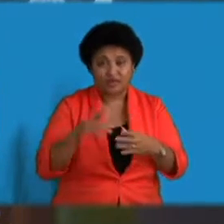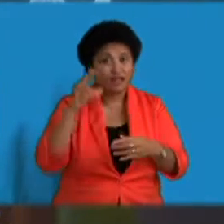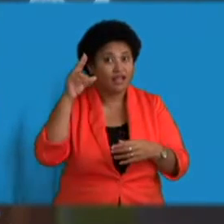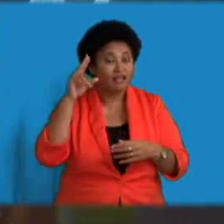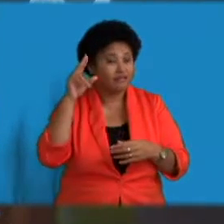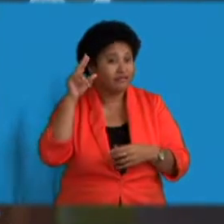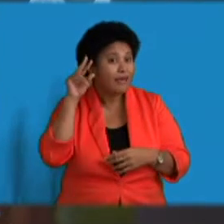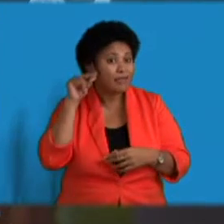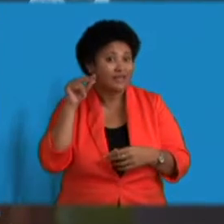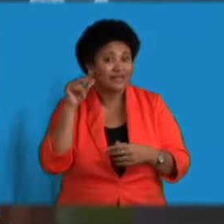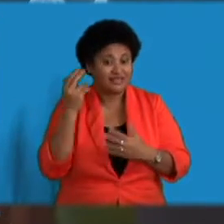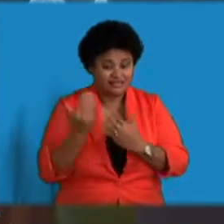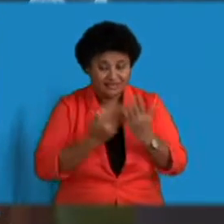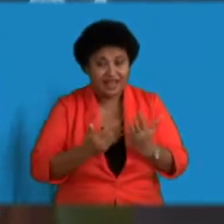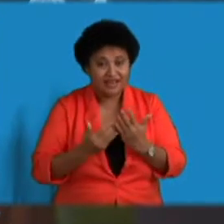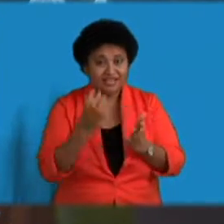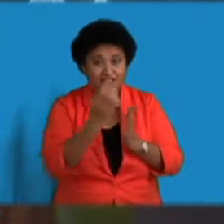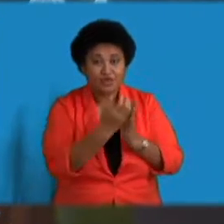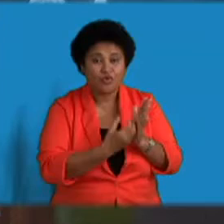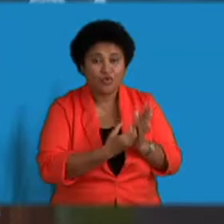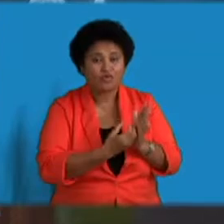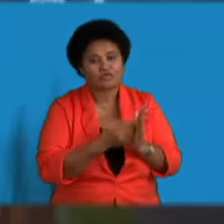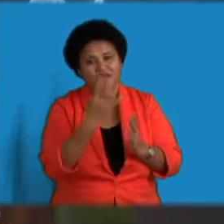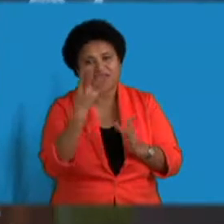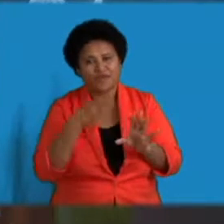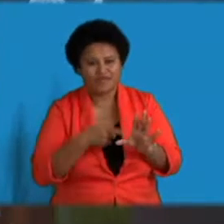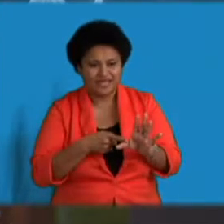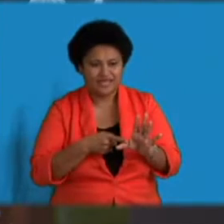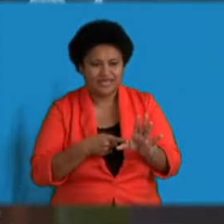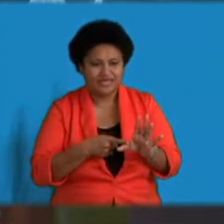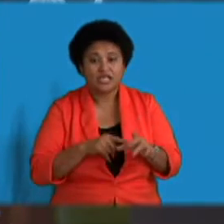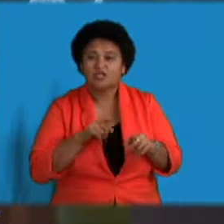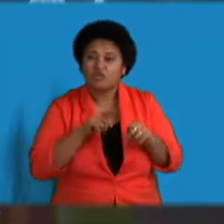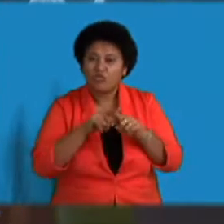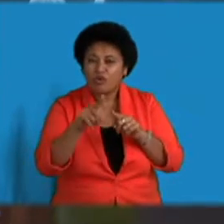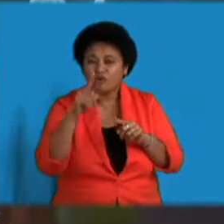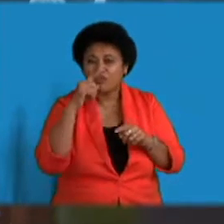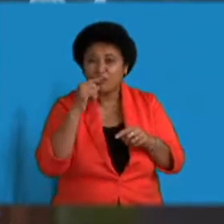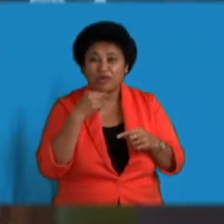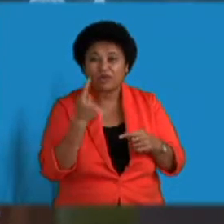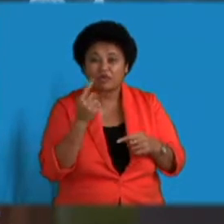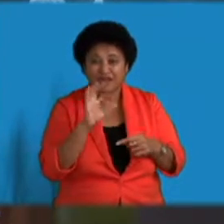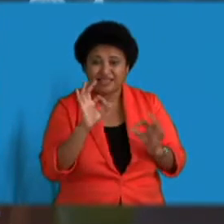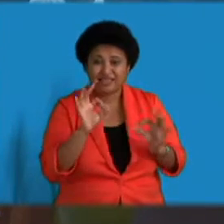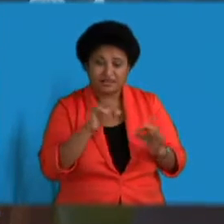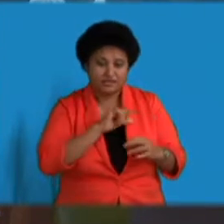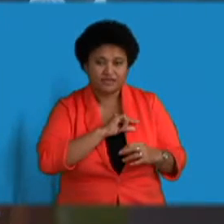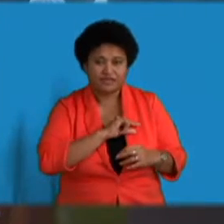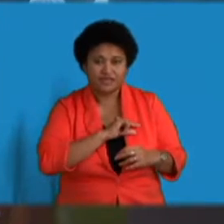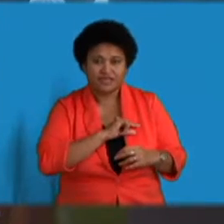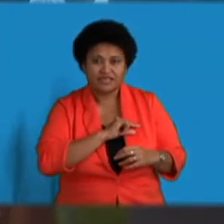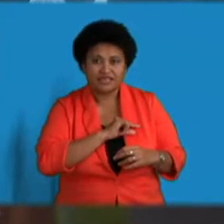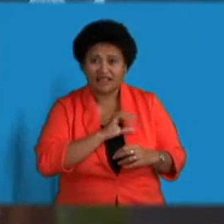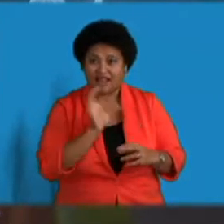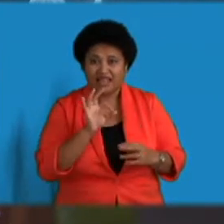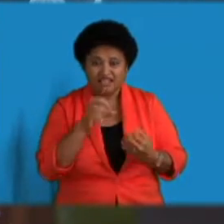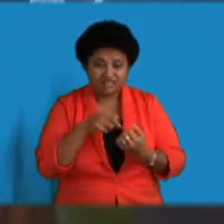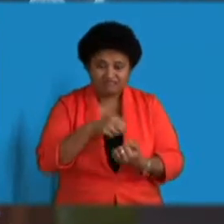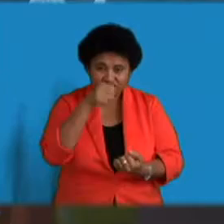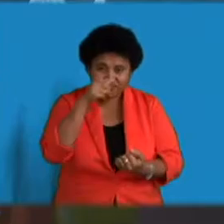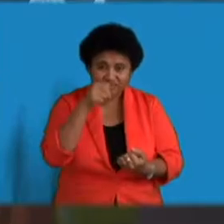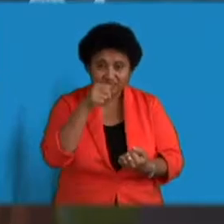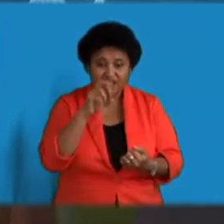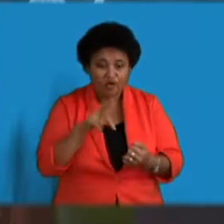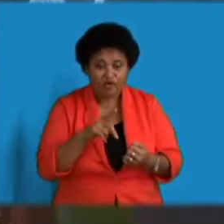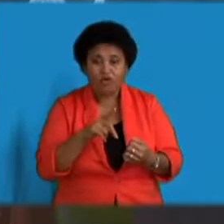a lot of libraries have persons who are not qualified, doesn't hold a qualification. So